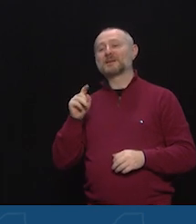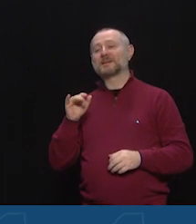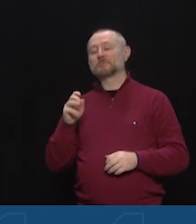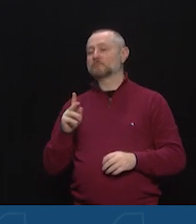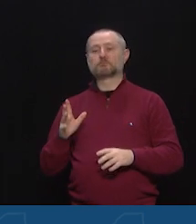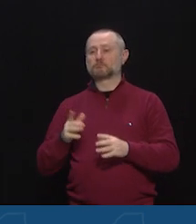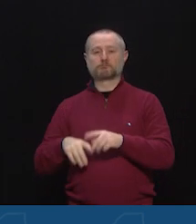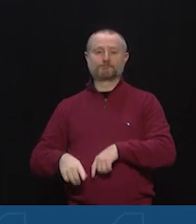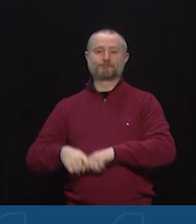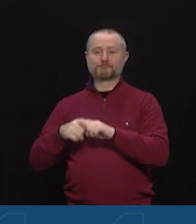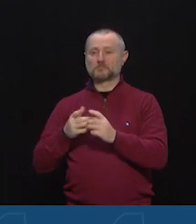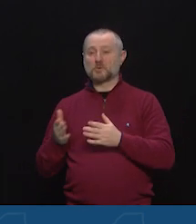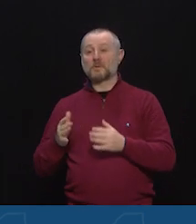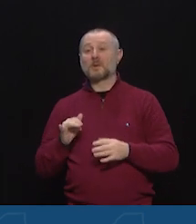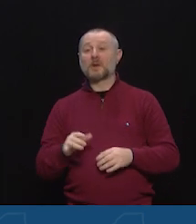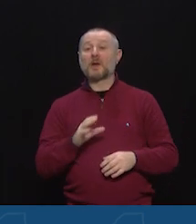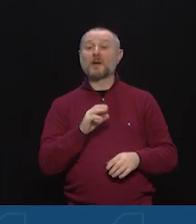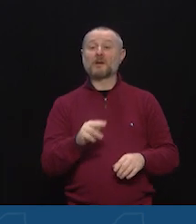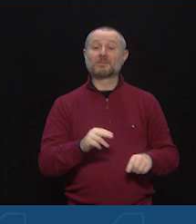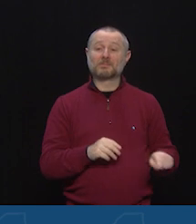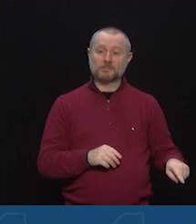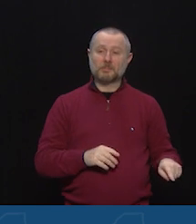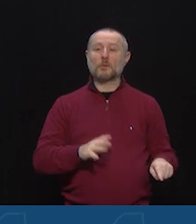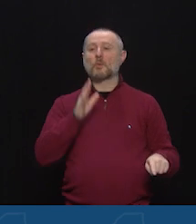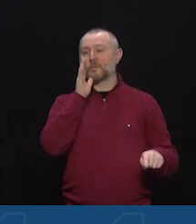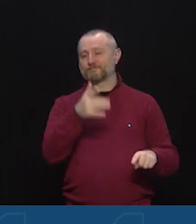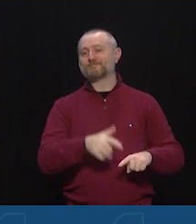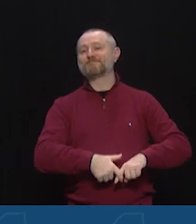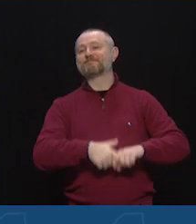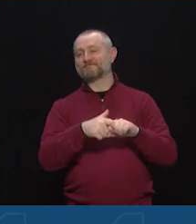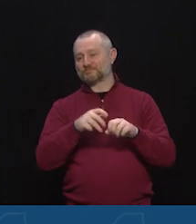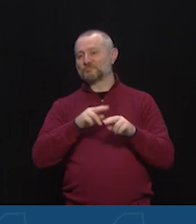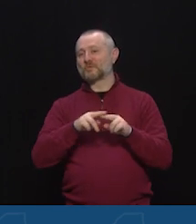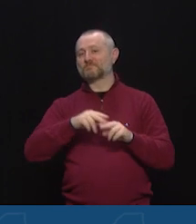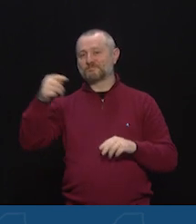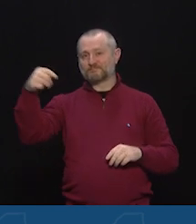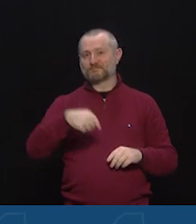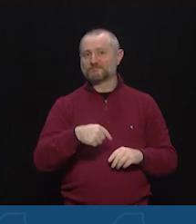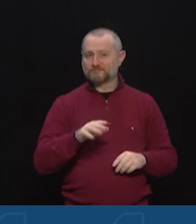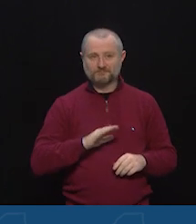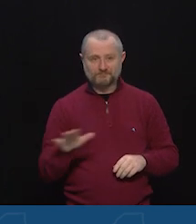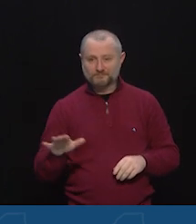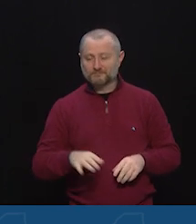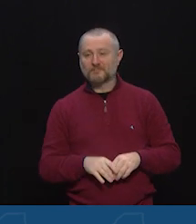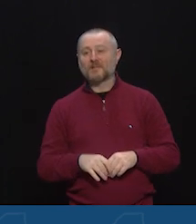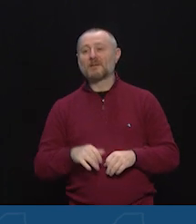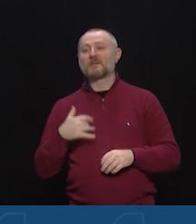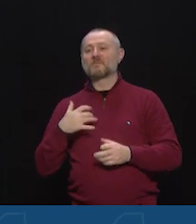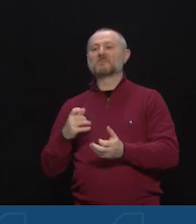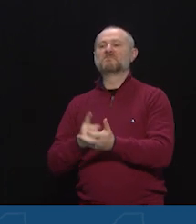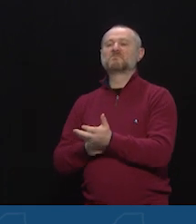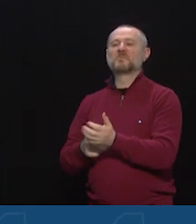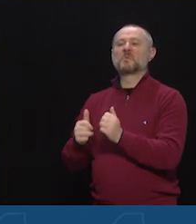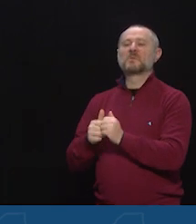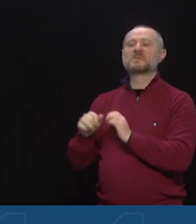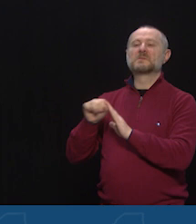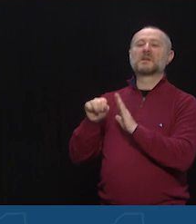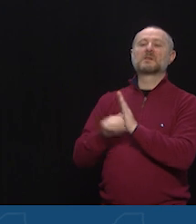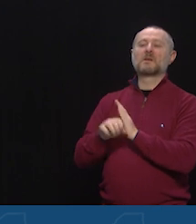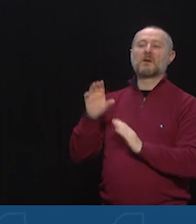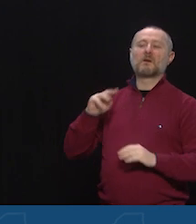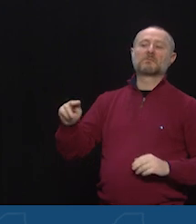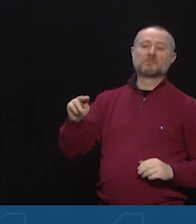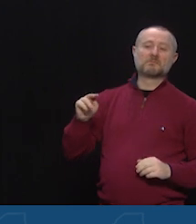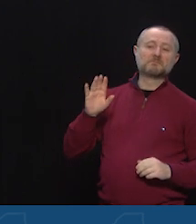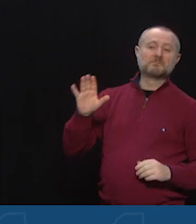in Connecticut, there are going to be suspensions. There are discussions with the state of Connecticut, but our expectation is that there are going to